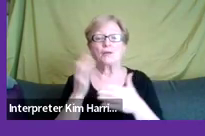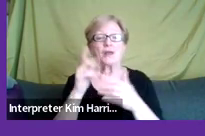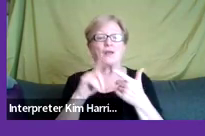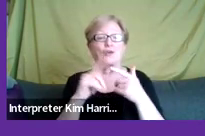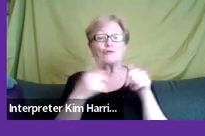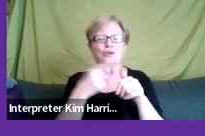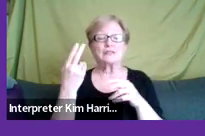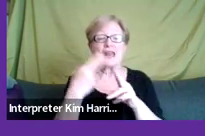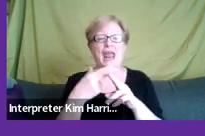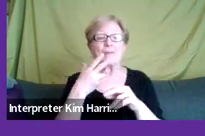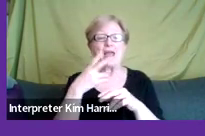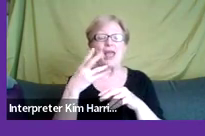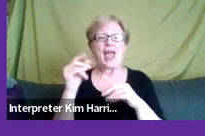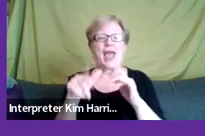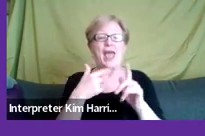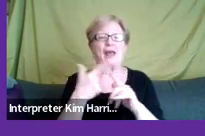then at